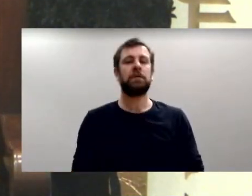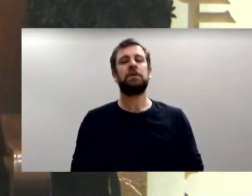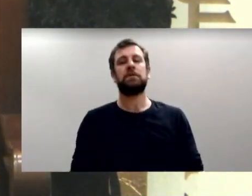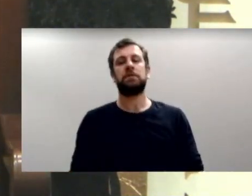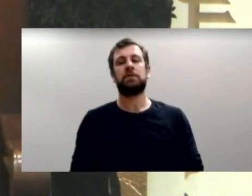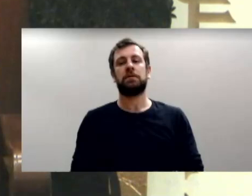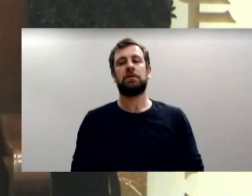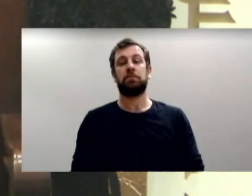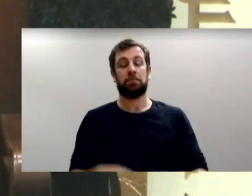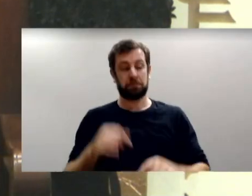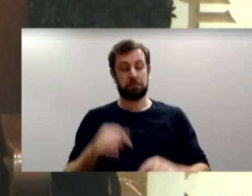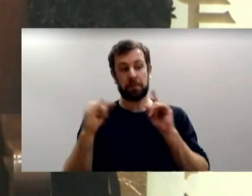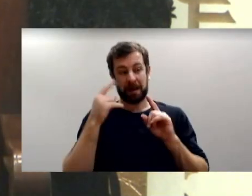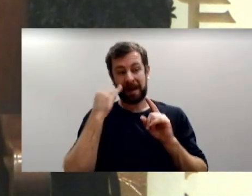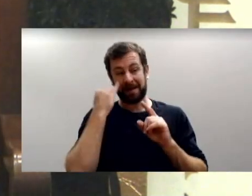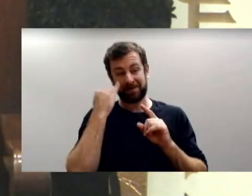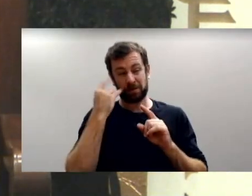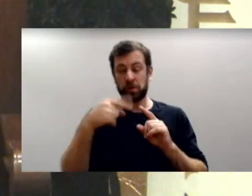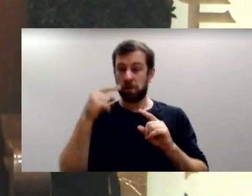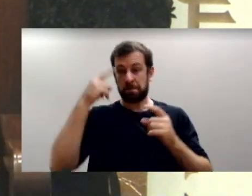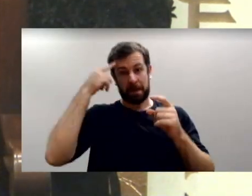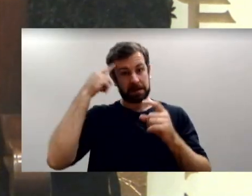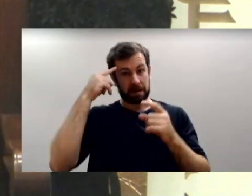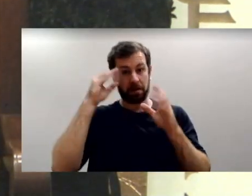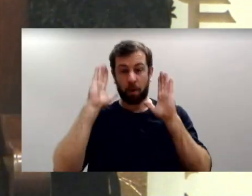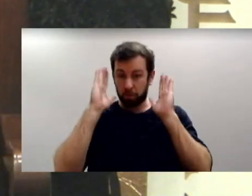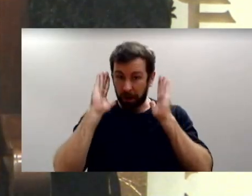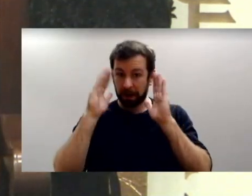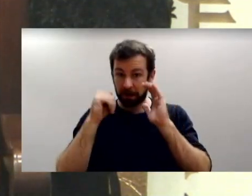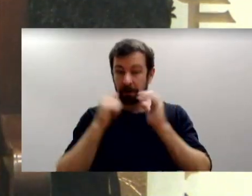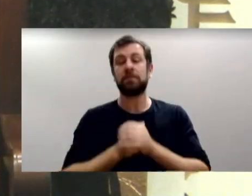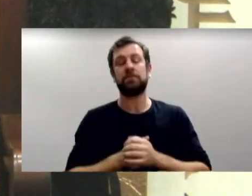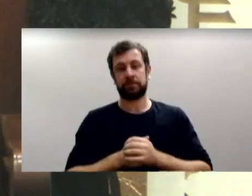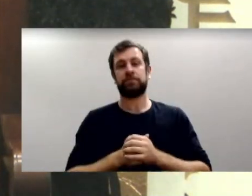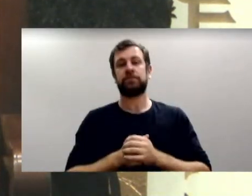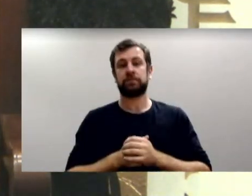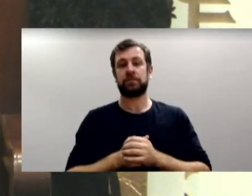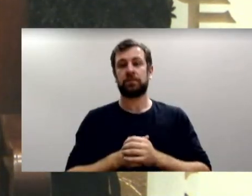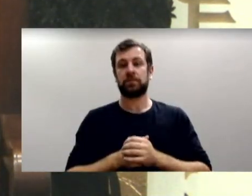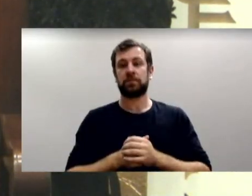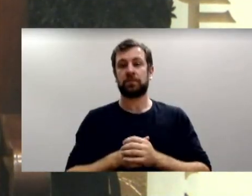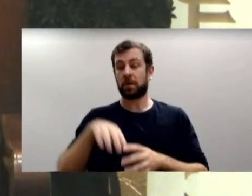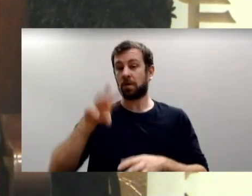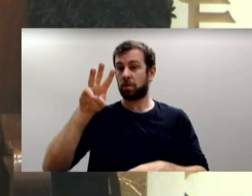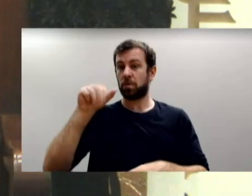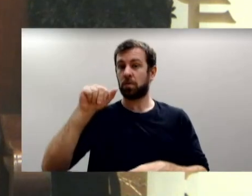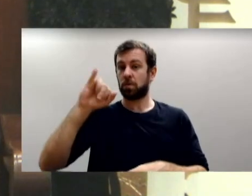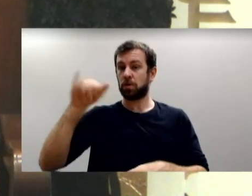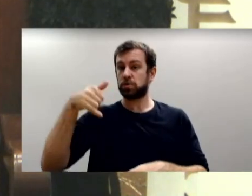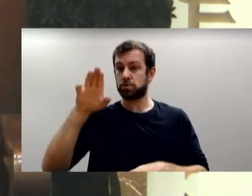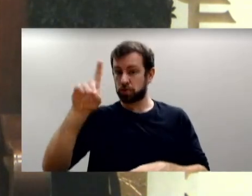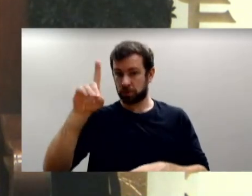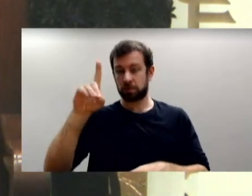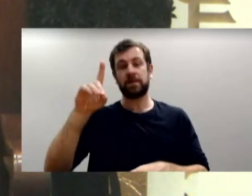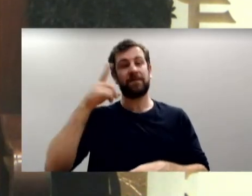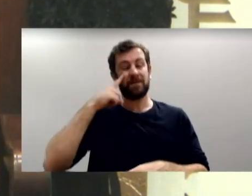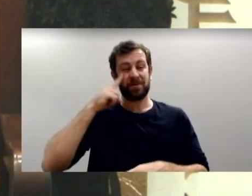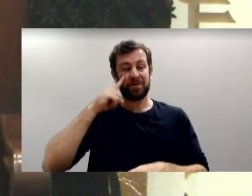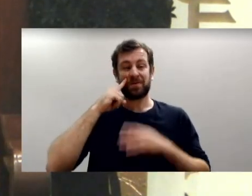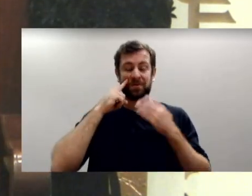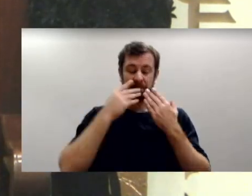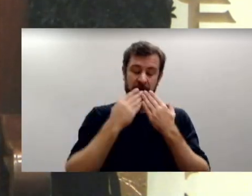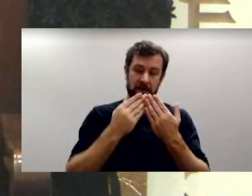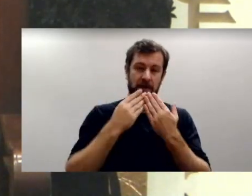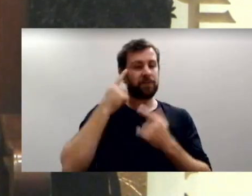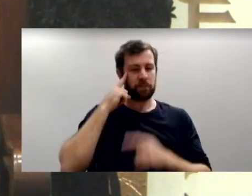But as long as you are mentally alert, the wujub of salat would be for you from the days of the